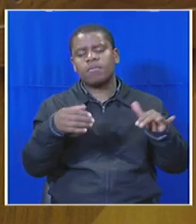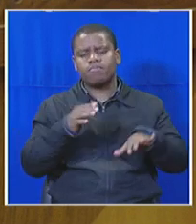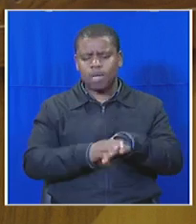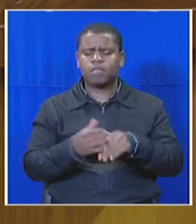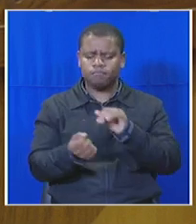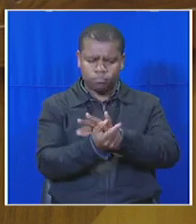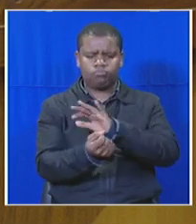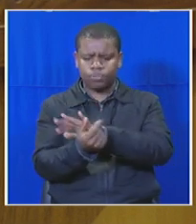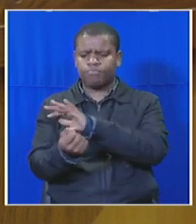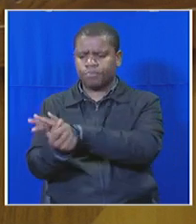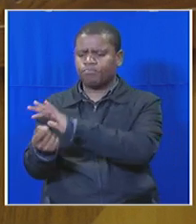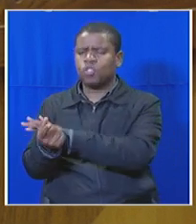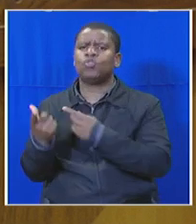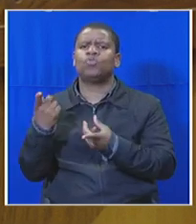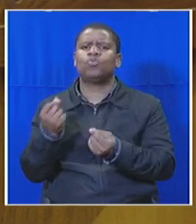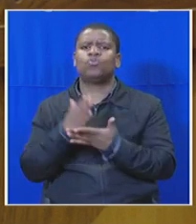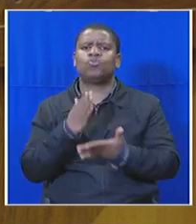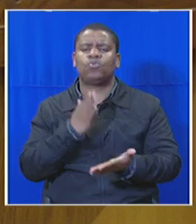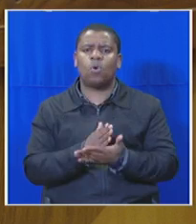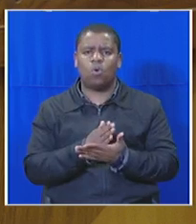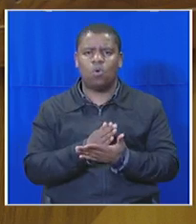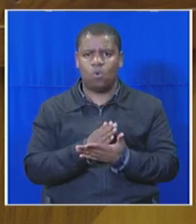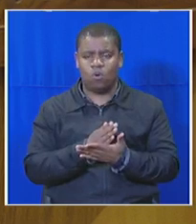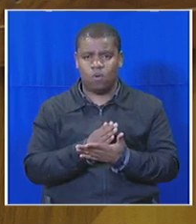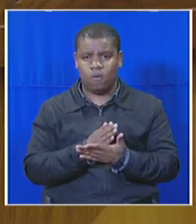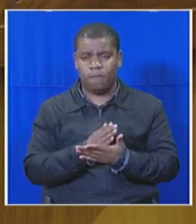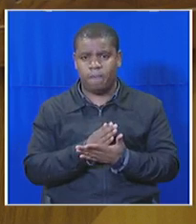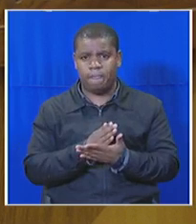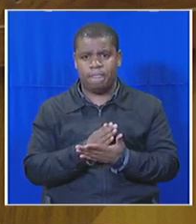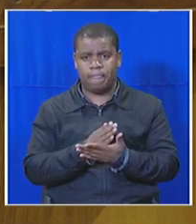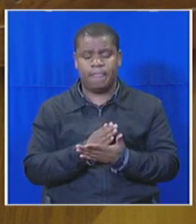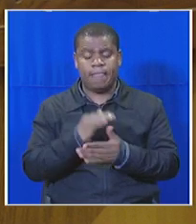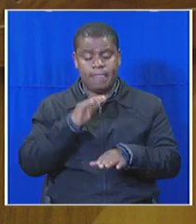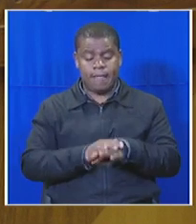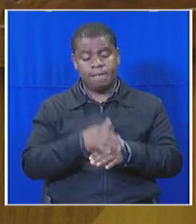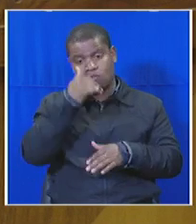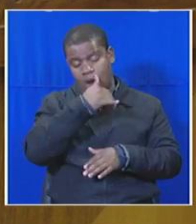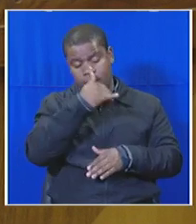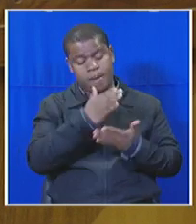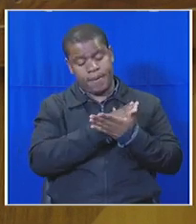exercised to advance the cause of drastic curbing crime.